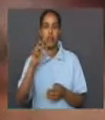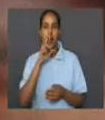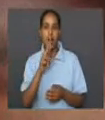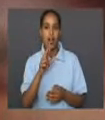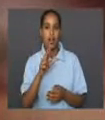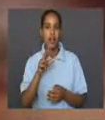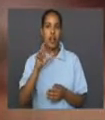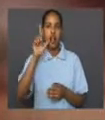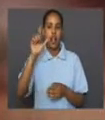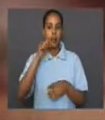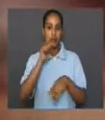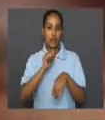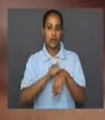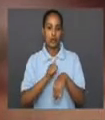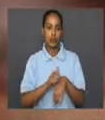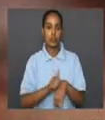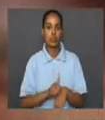are limestone,